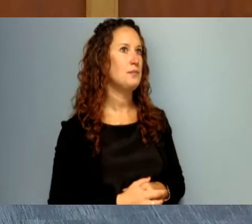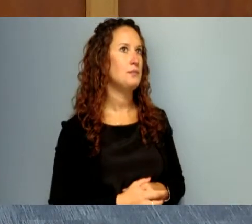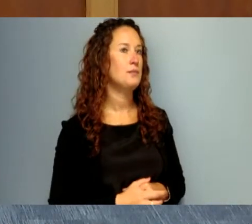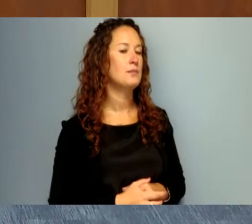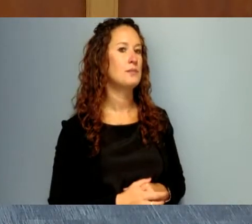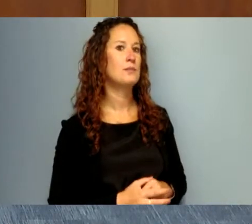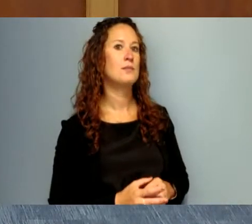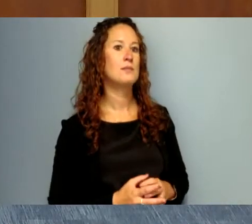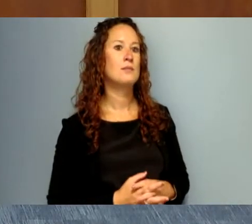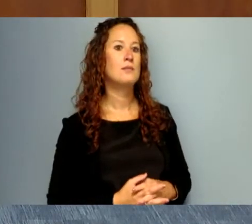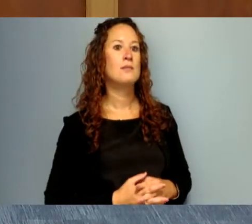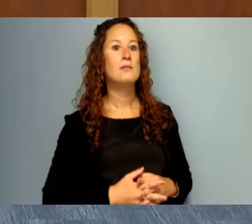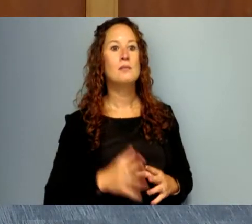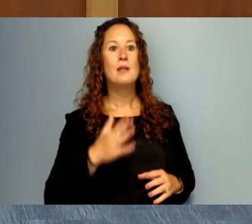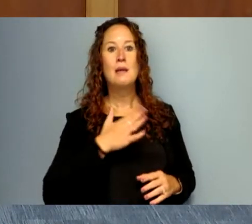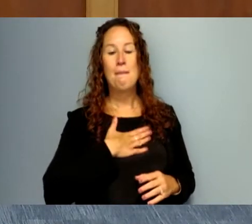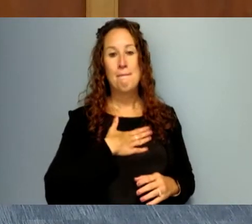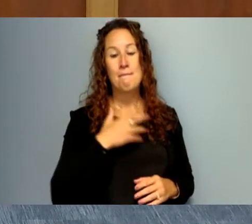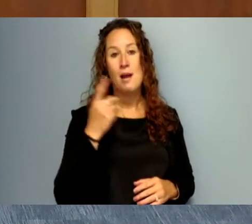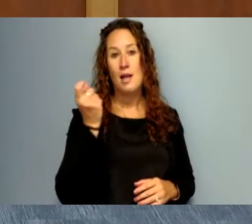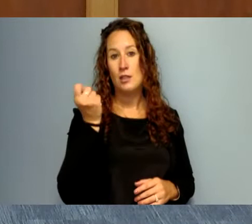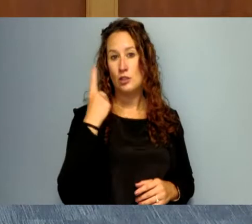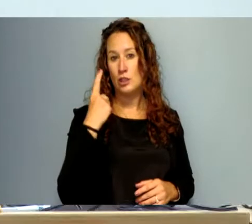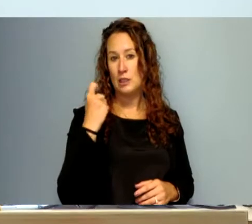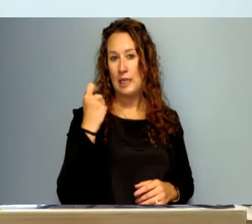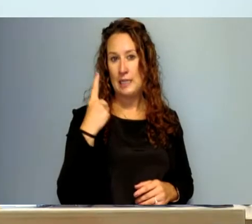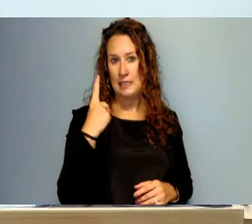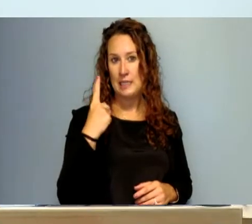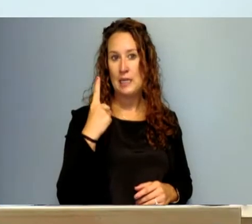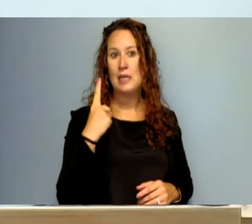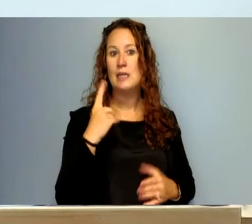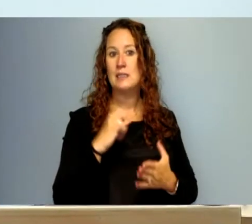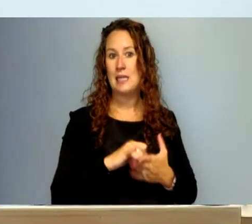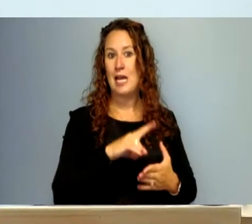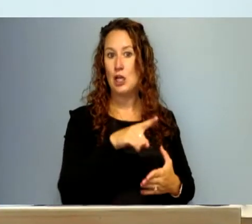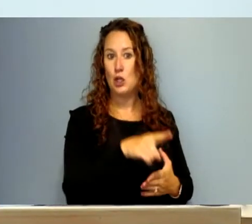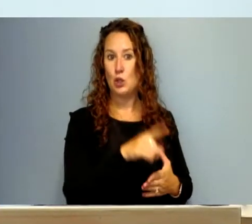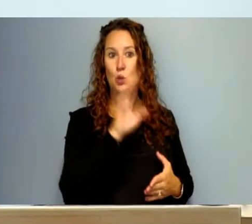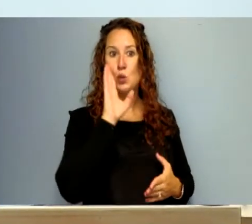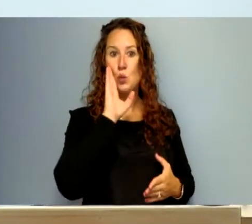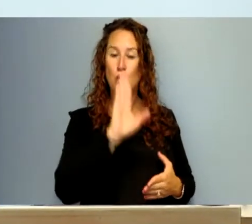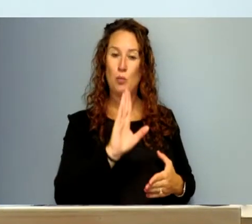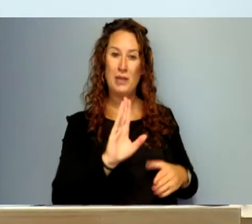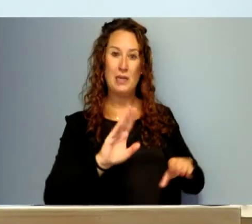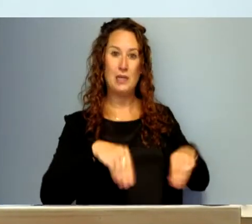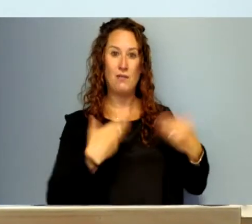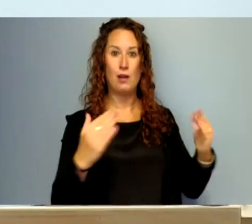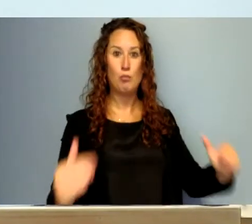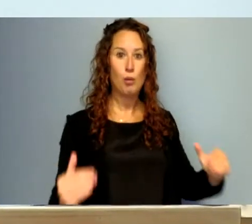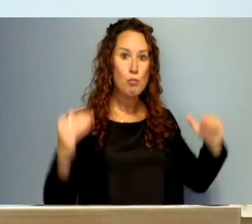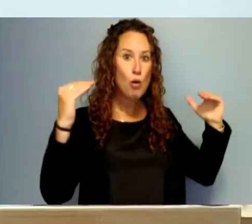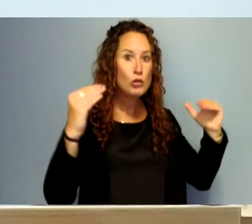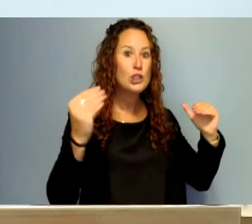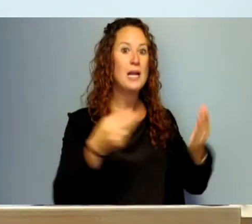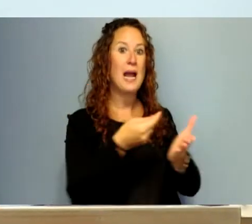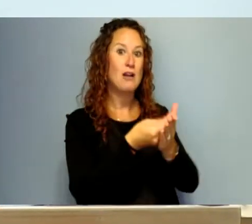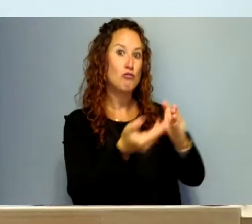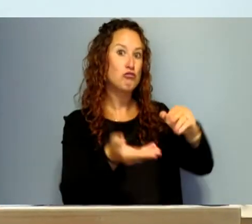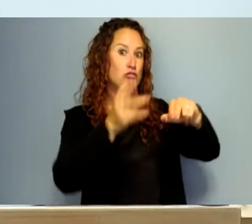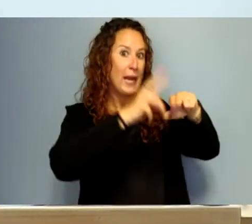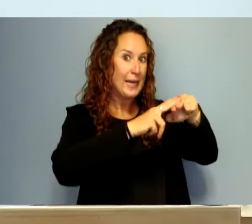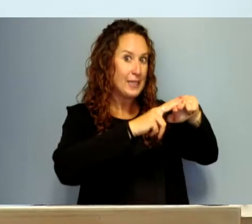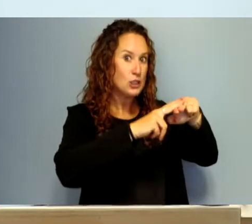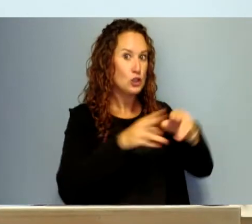It's my understanding that basically you're essentially giving a promotion and a raise to someone who's out on leave. Is